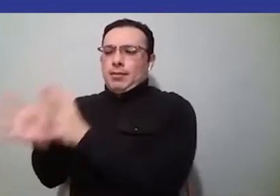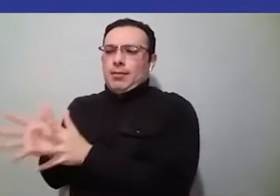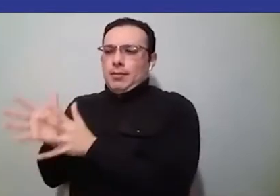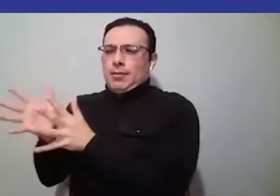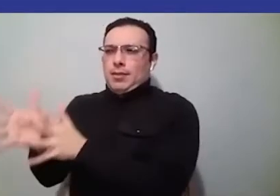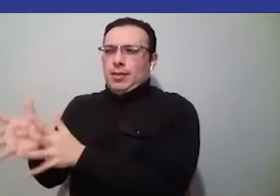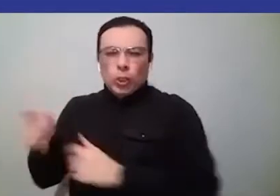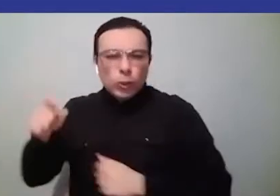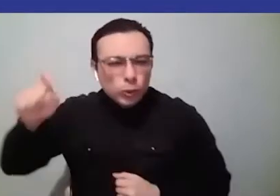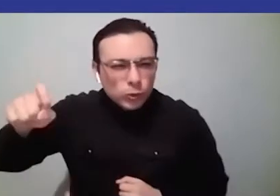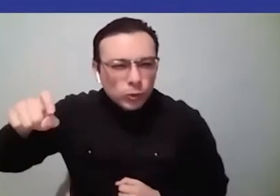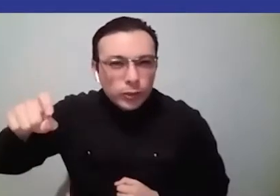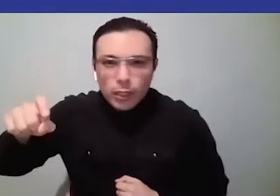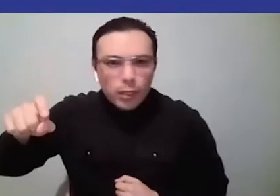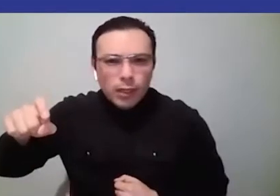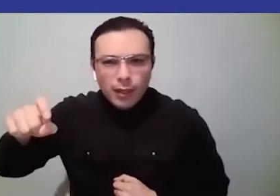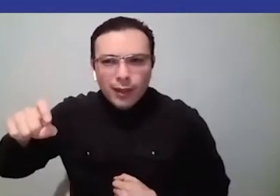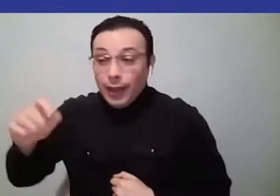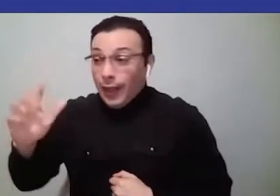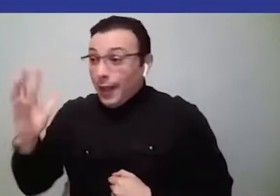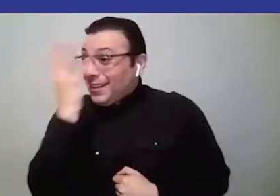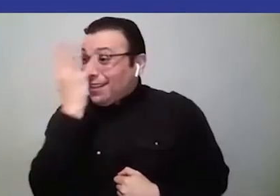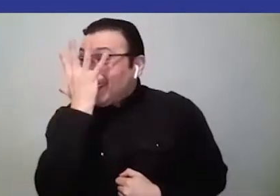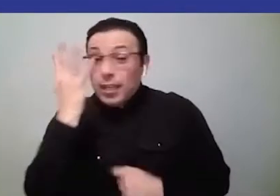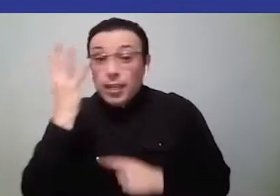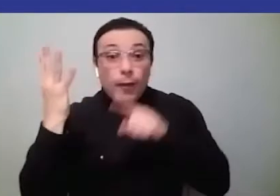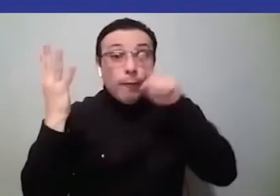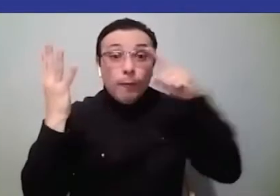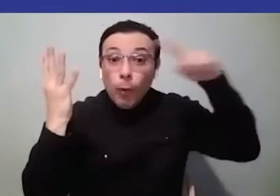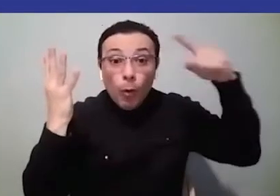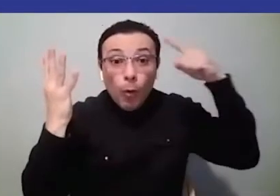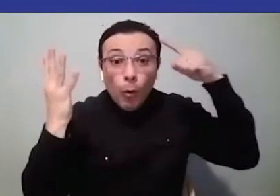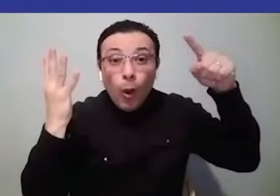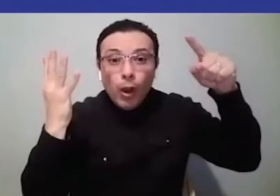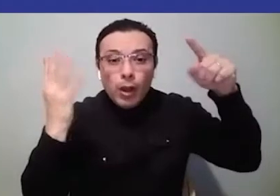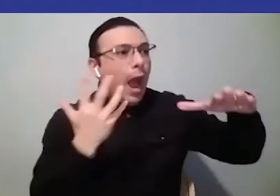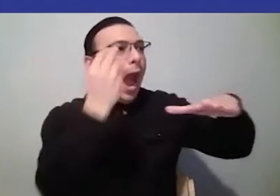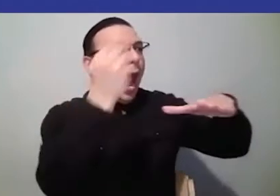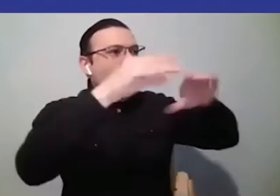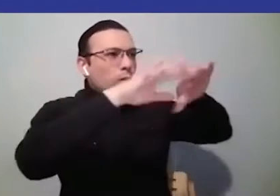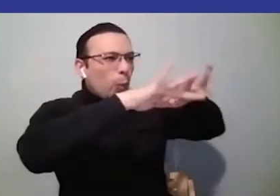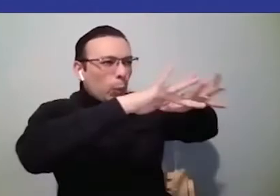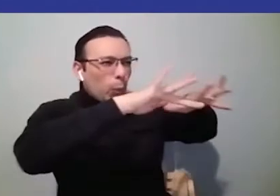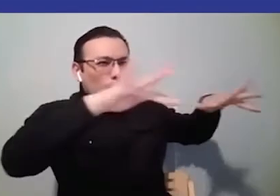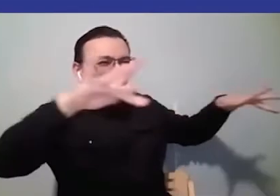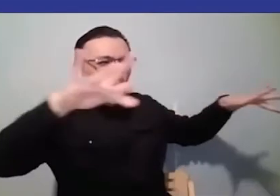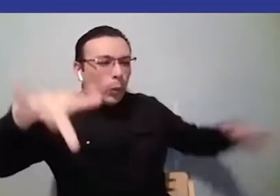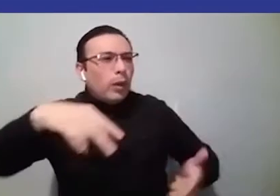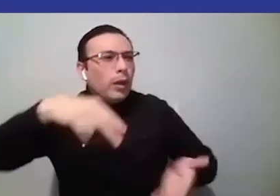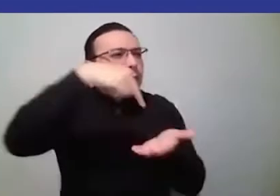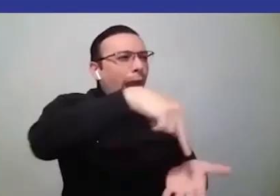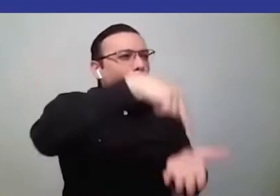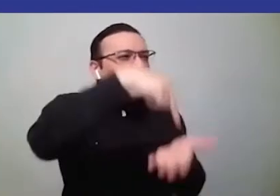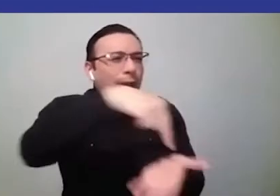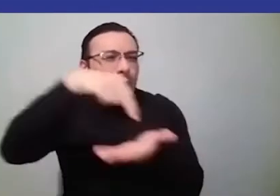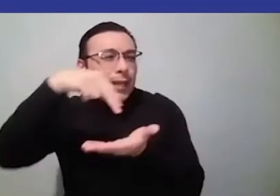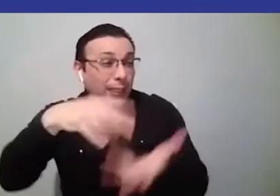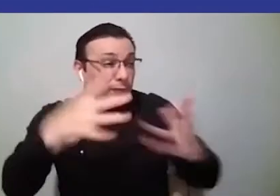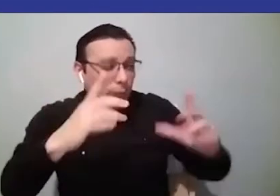to me, the place where they are meant to be meets the place where they are held in captivity now.